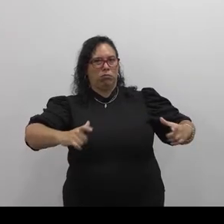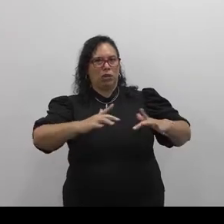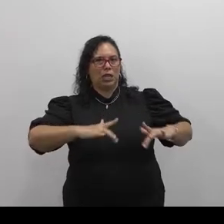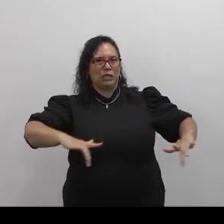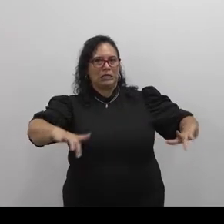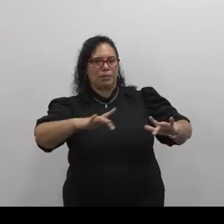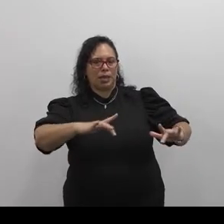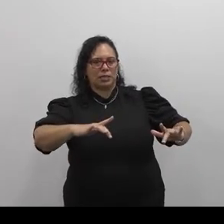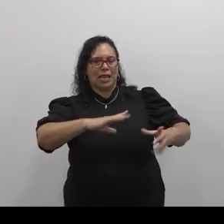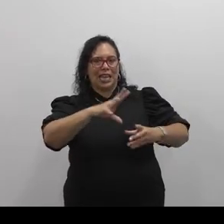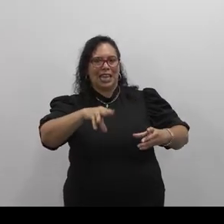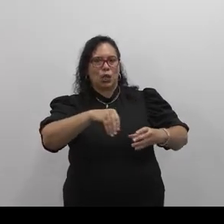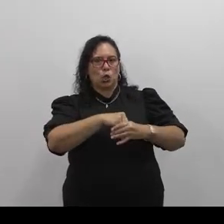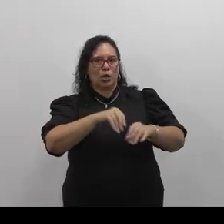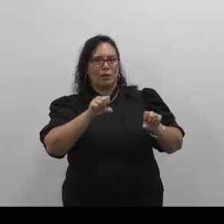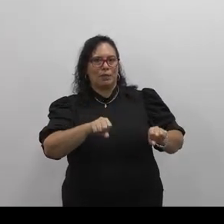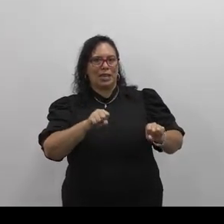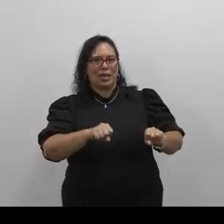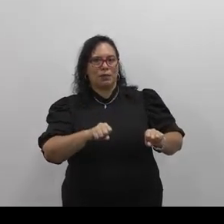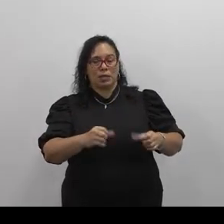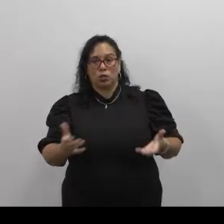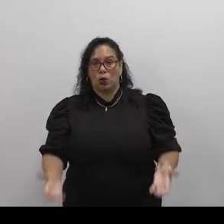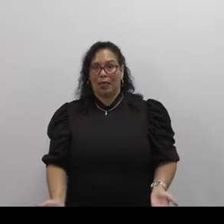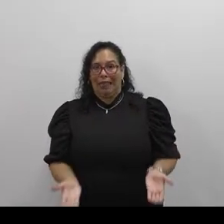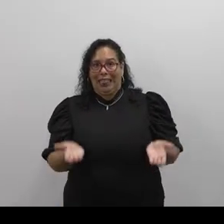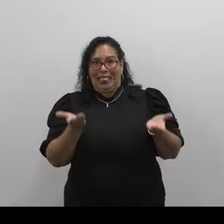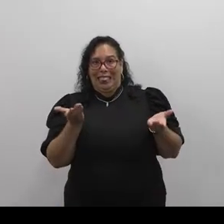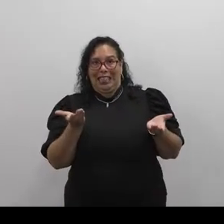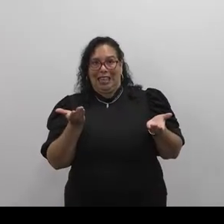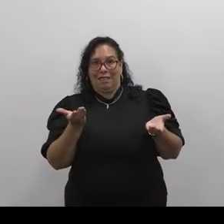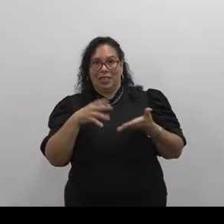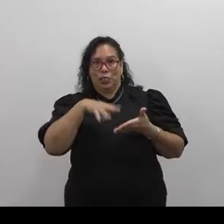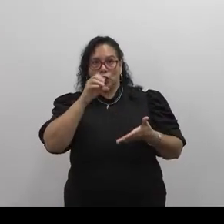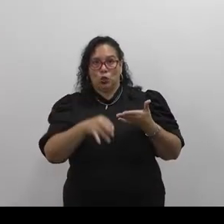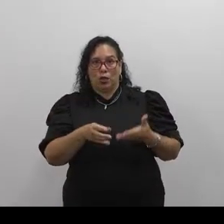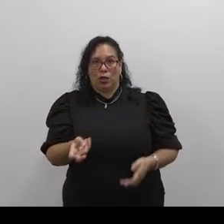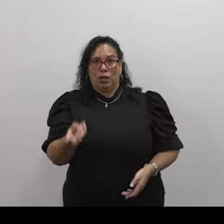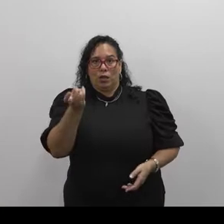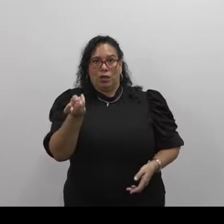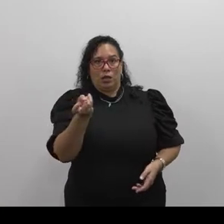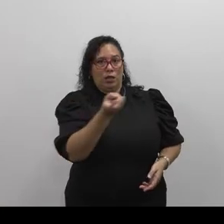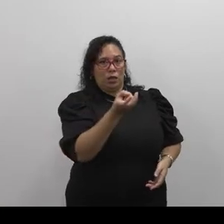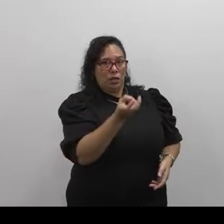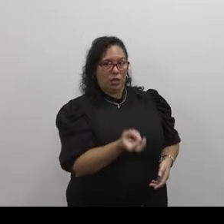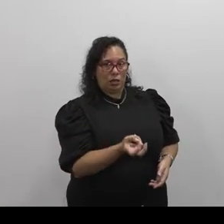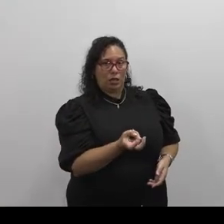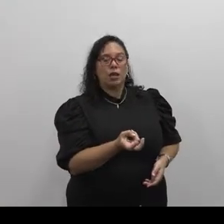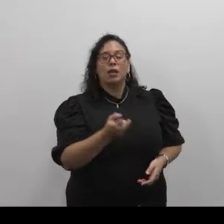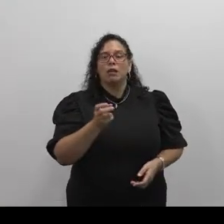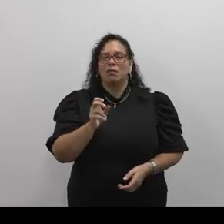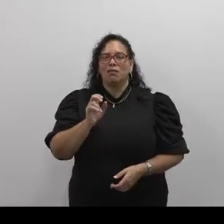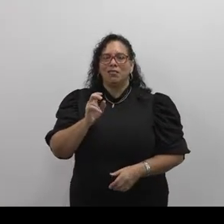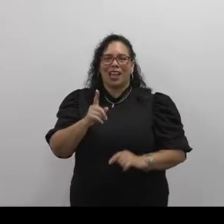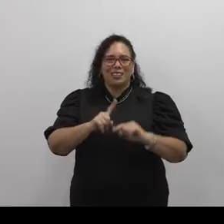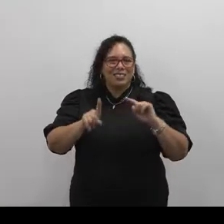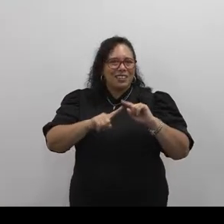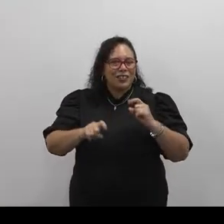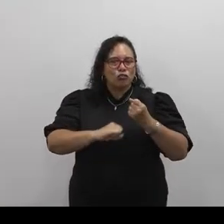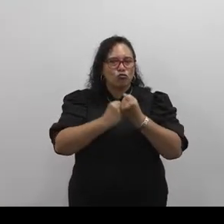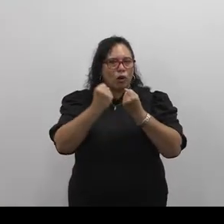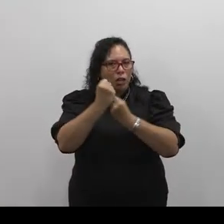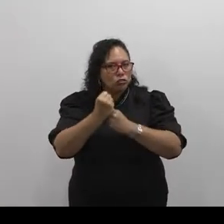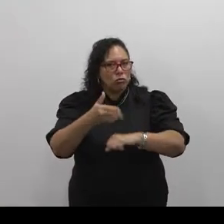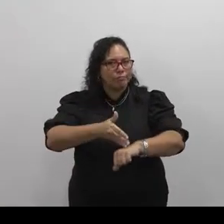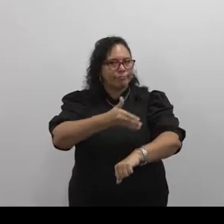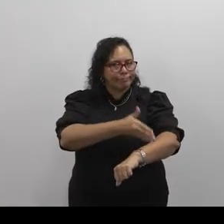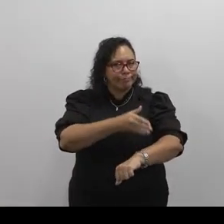it's spaces that include the ability to lift a student and get them from point A to point B. Those come with various different structural updates,